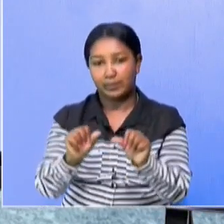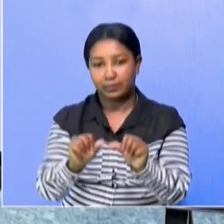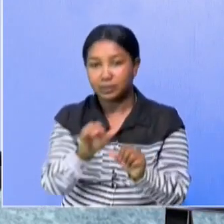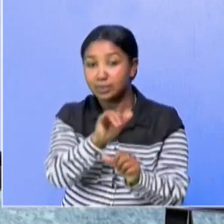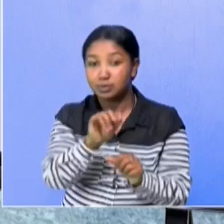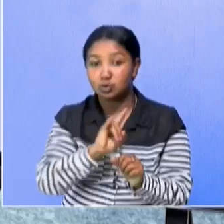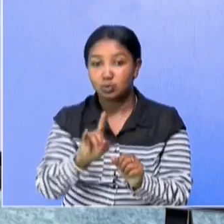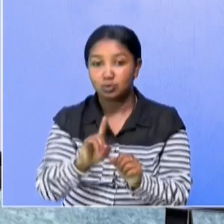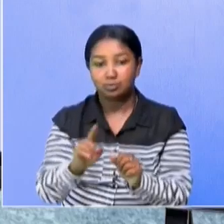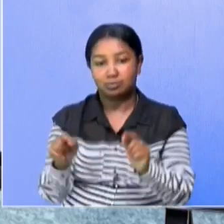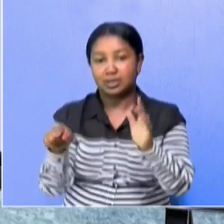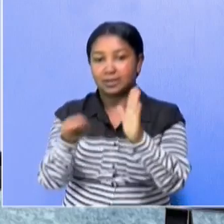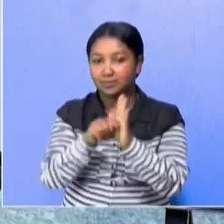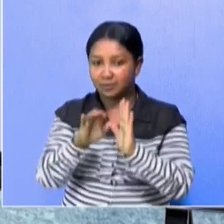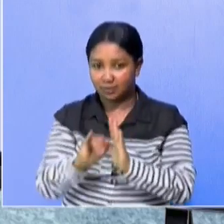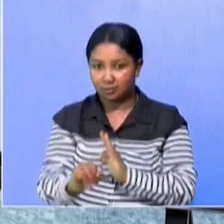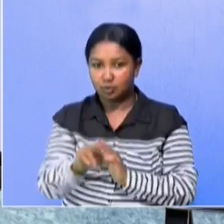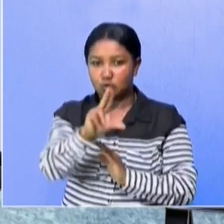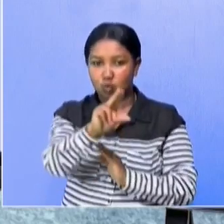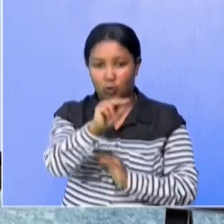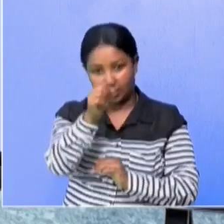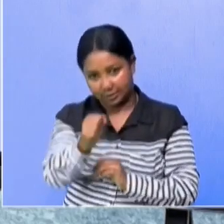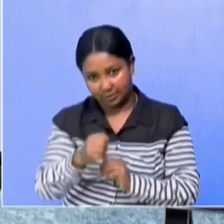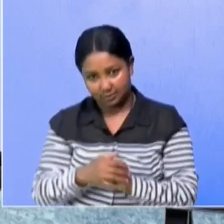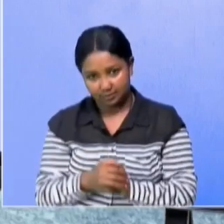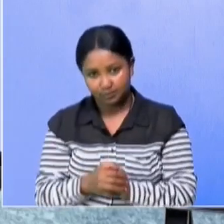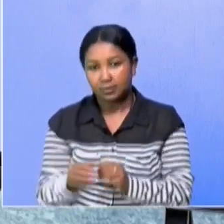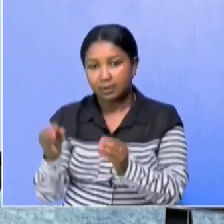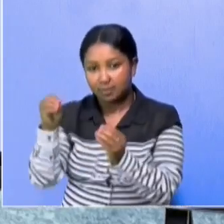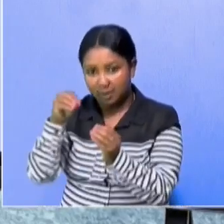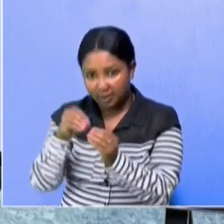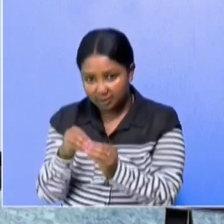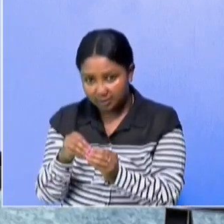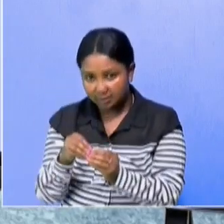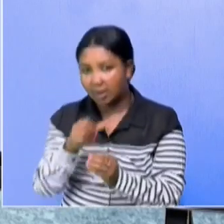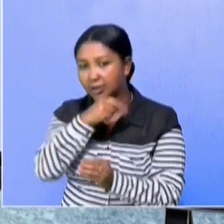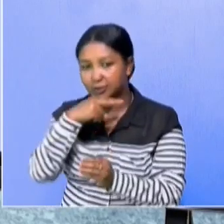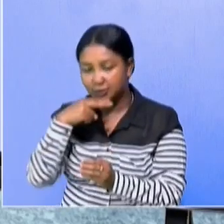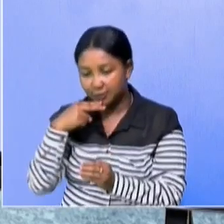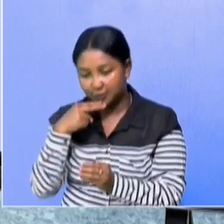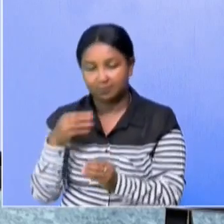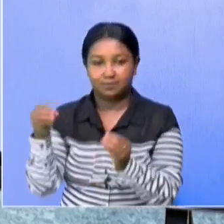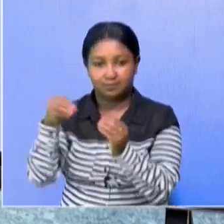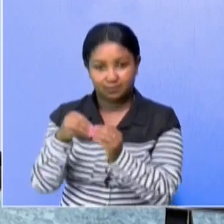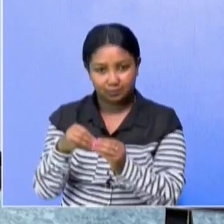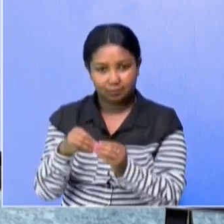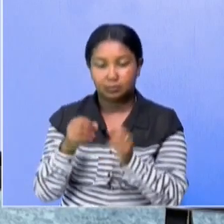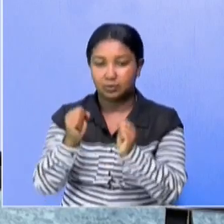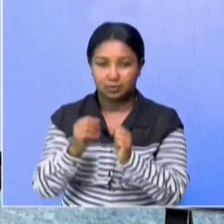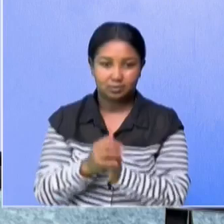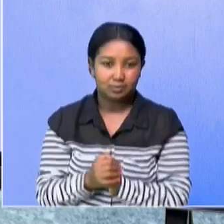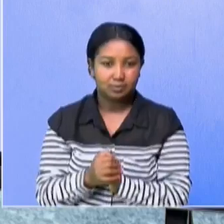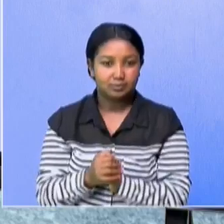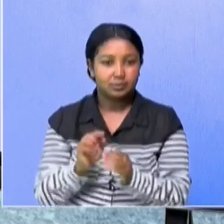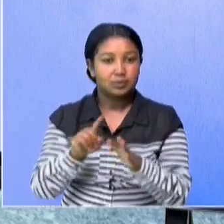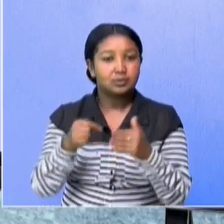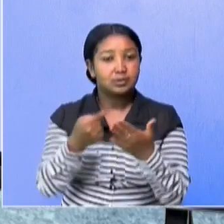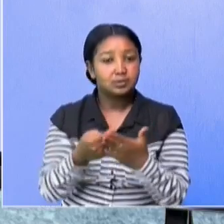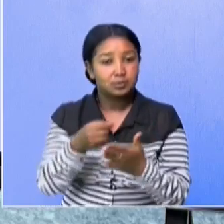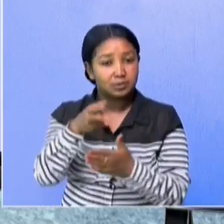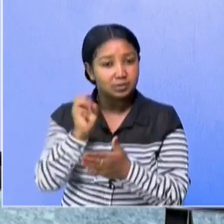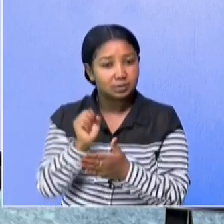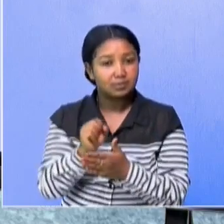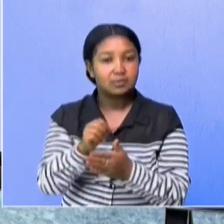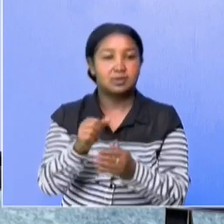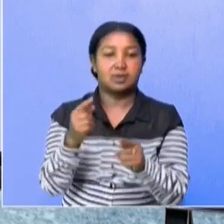same is true in the case of negative form, not as plus, that is adjectives, one syllabic word, is possible. So this was